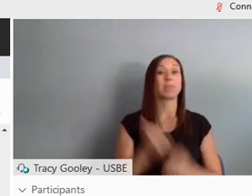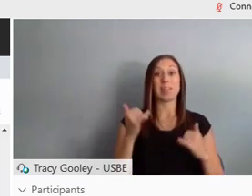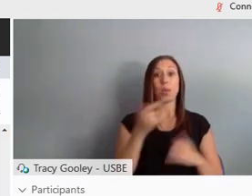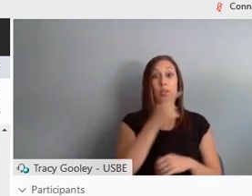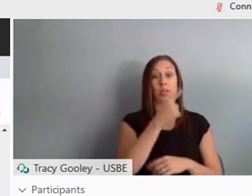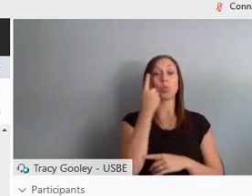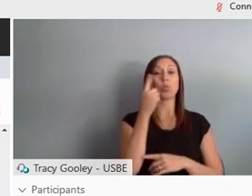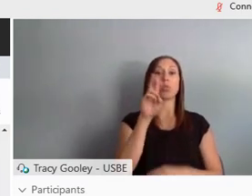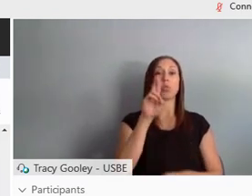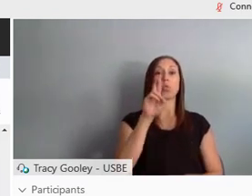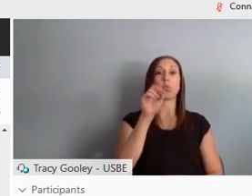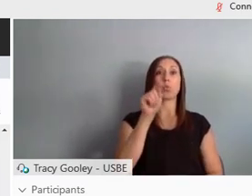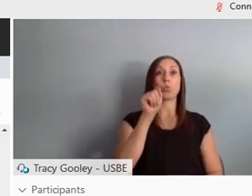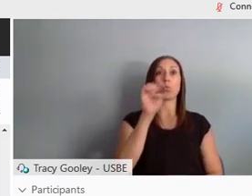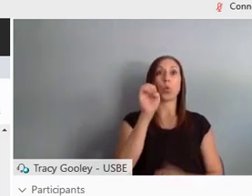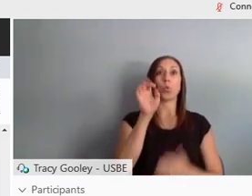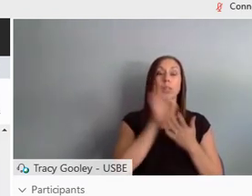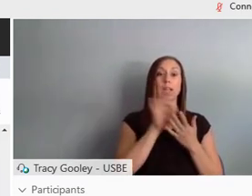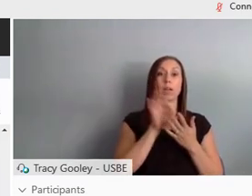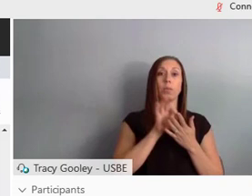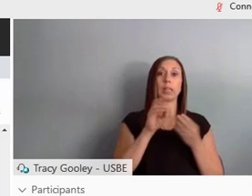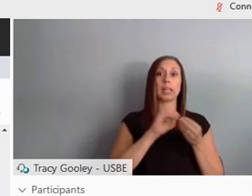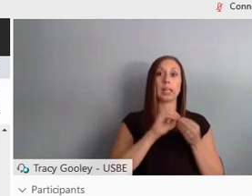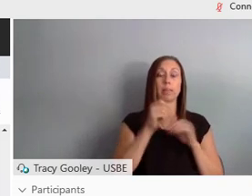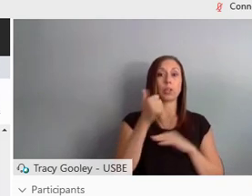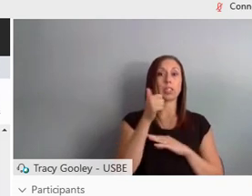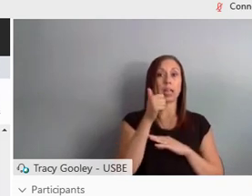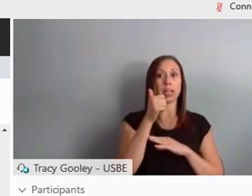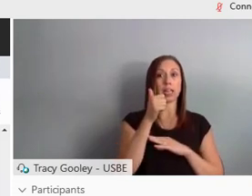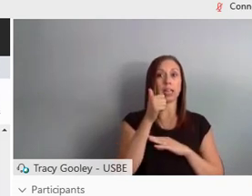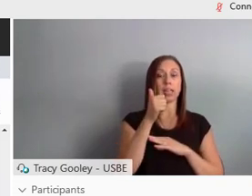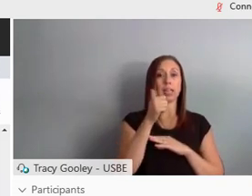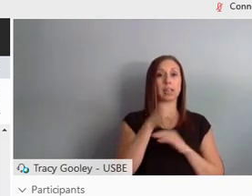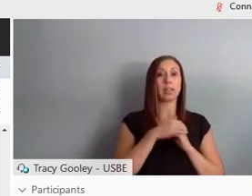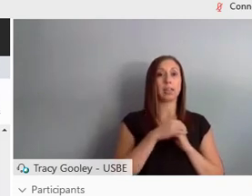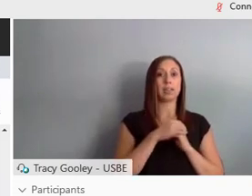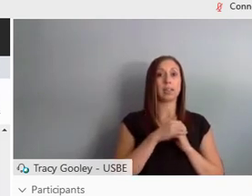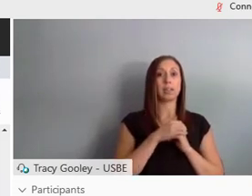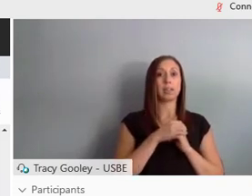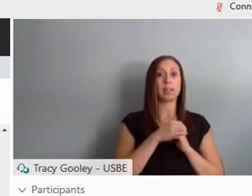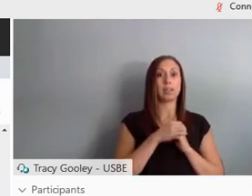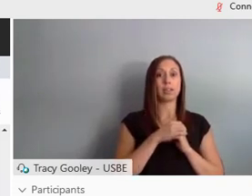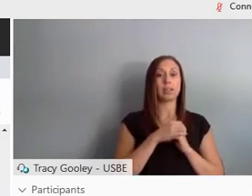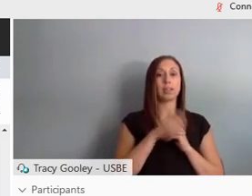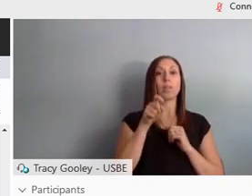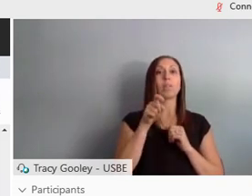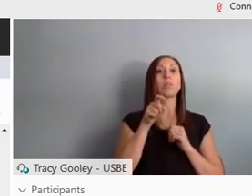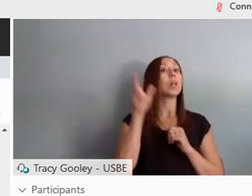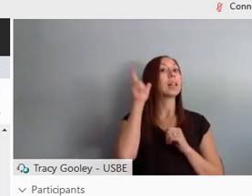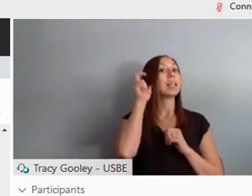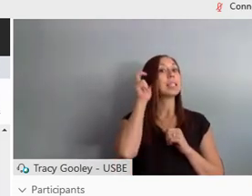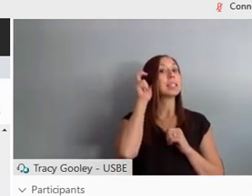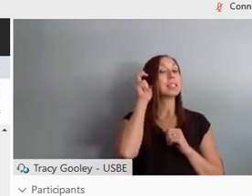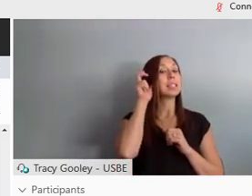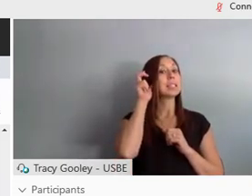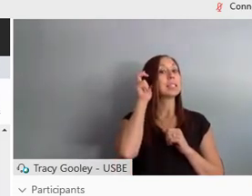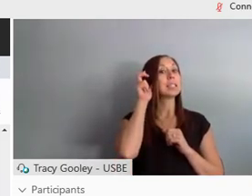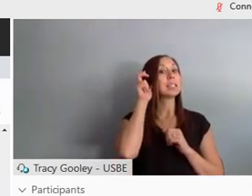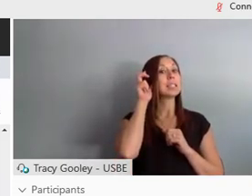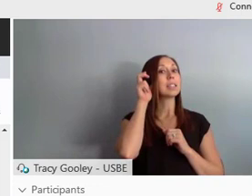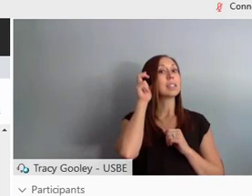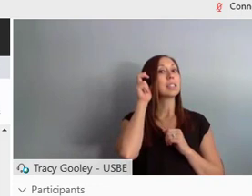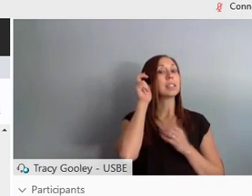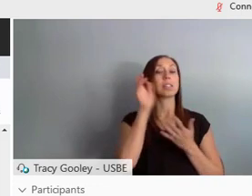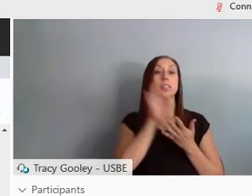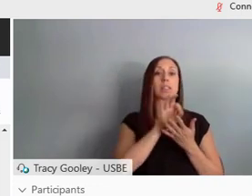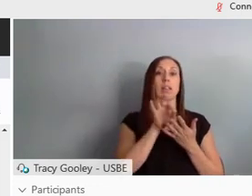Now this one, rote counting, question number 10, you have to listen to the child count and